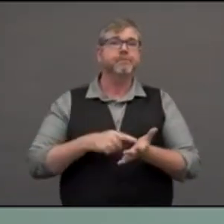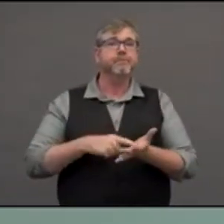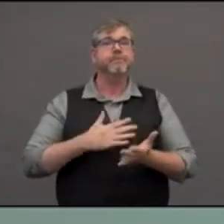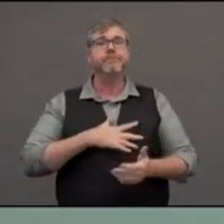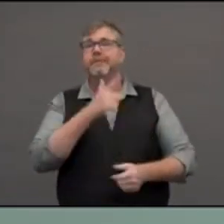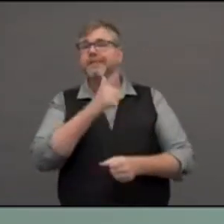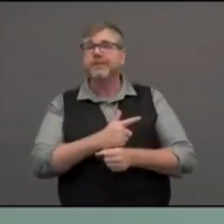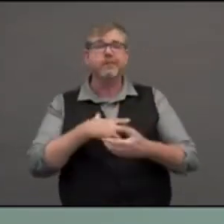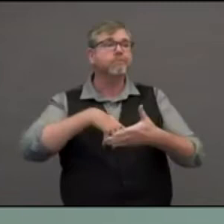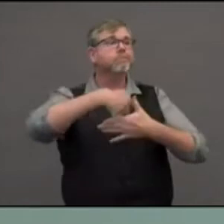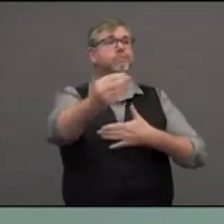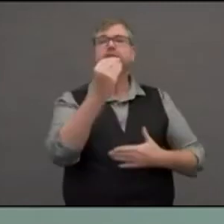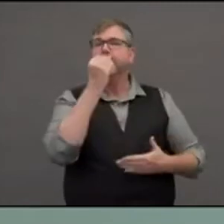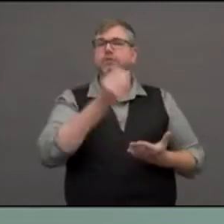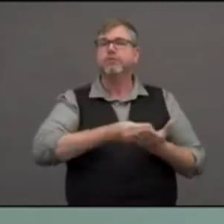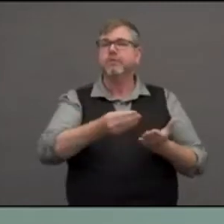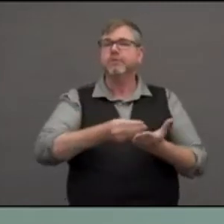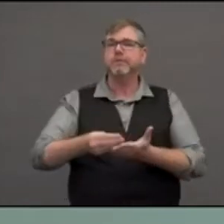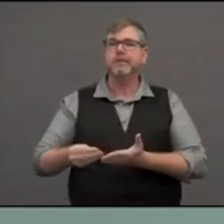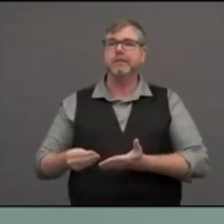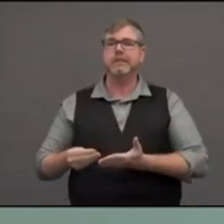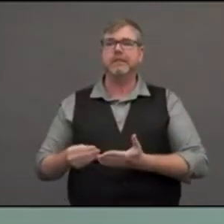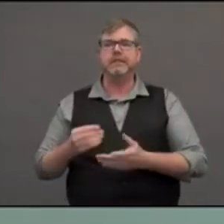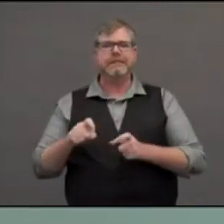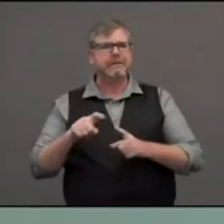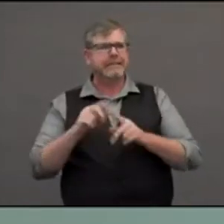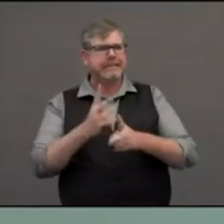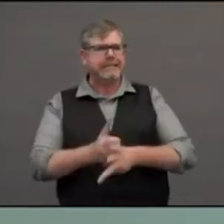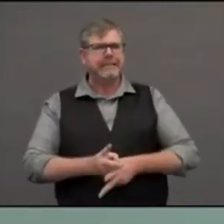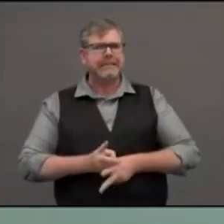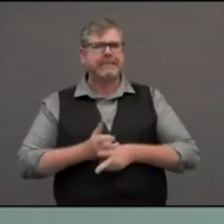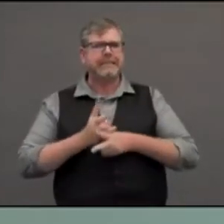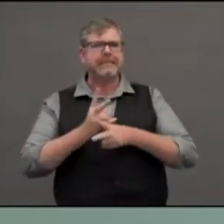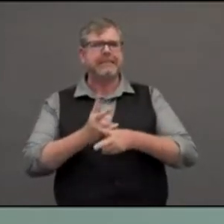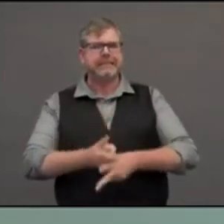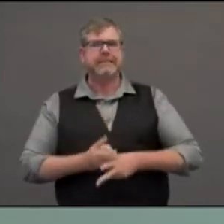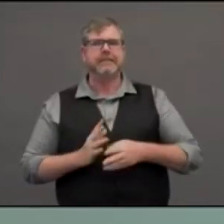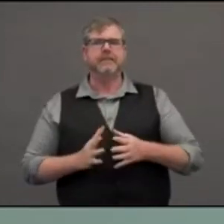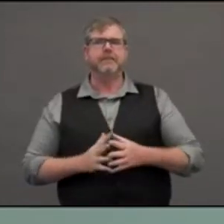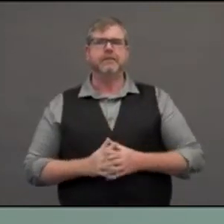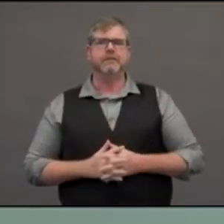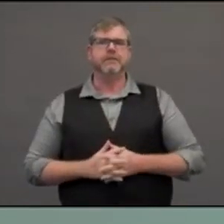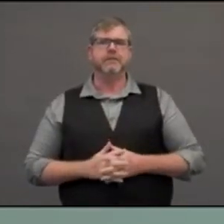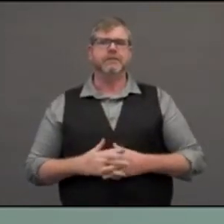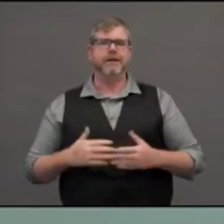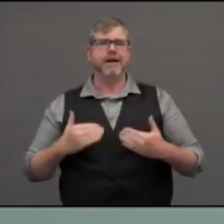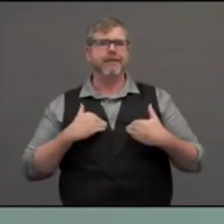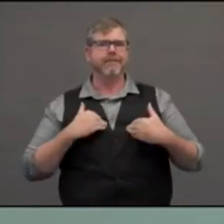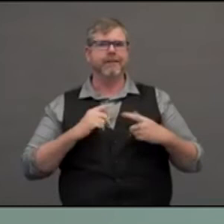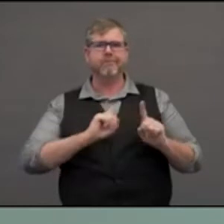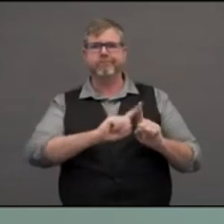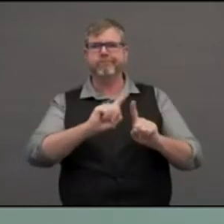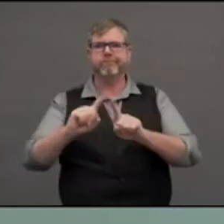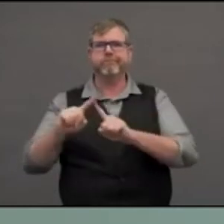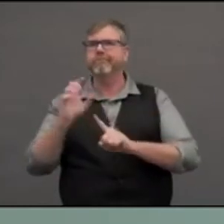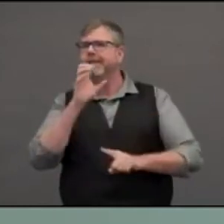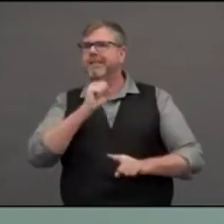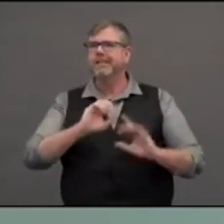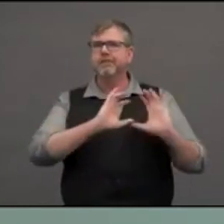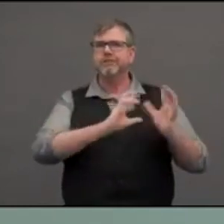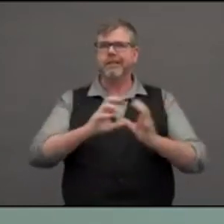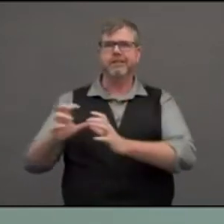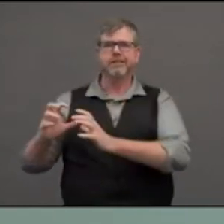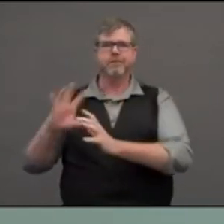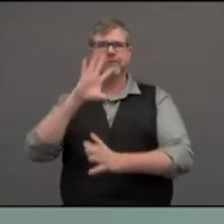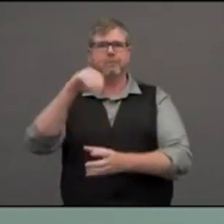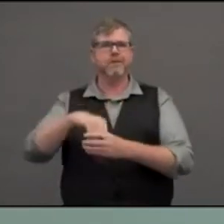that. And so we're very cautious of the fact that we have multiple age ranges in a single household, and we